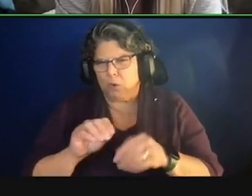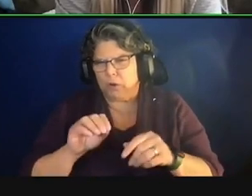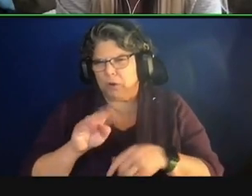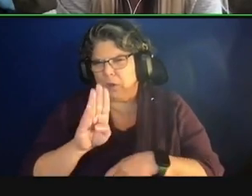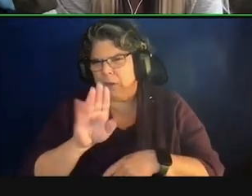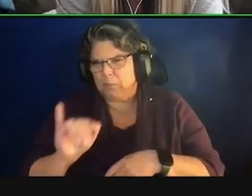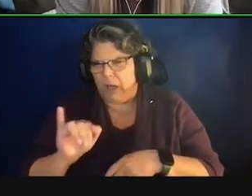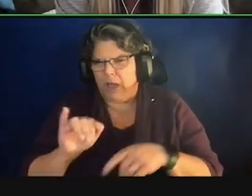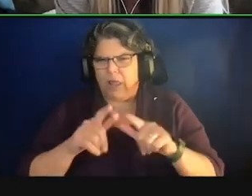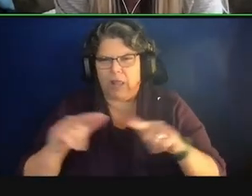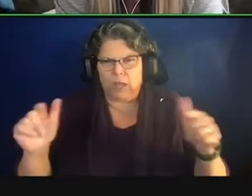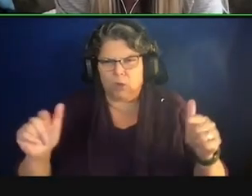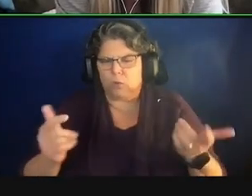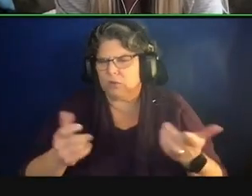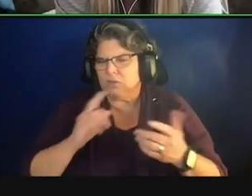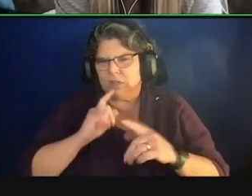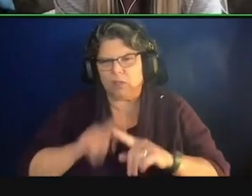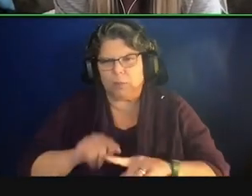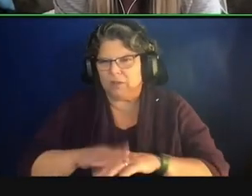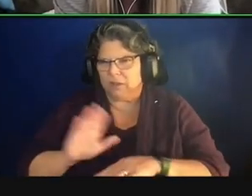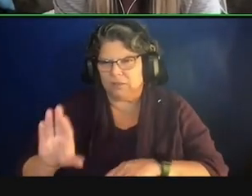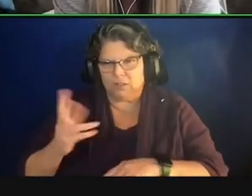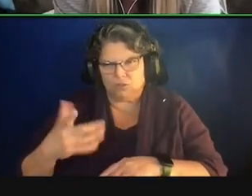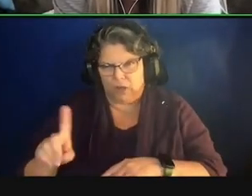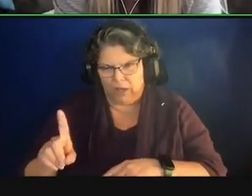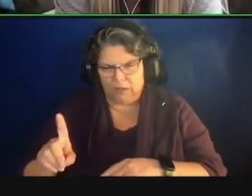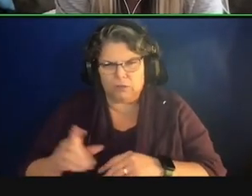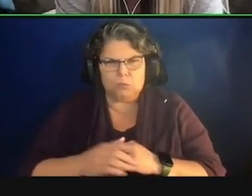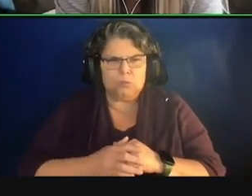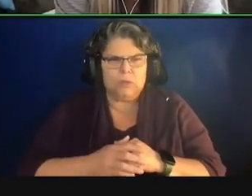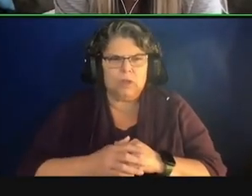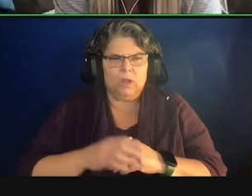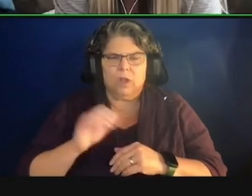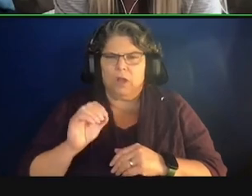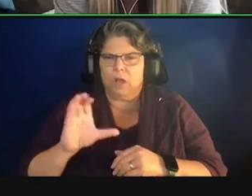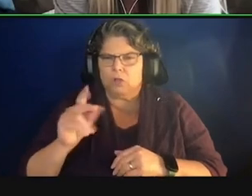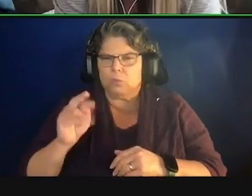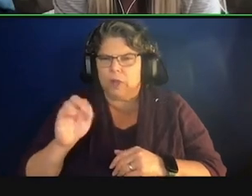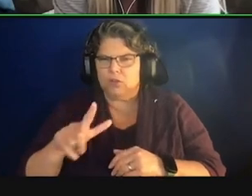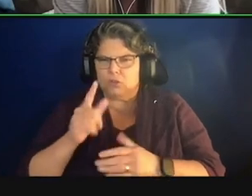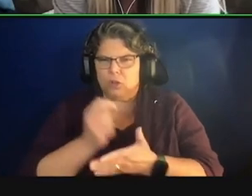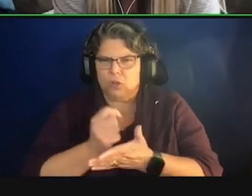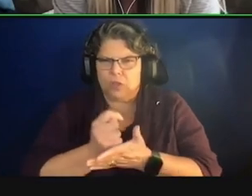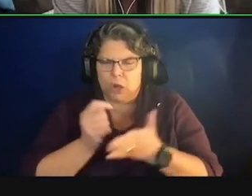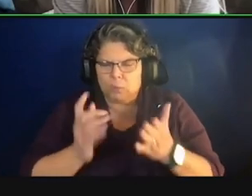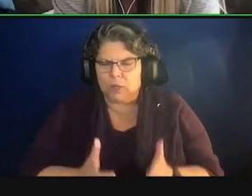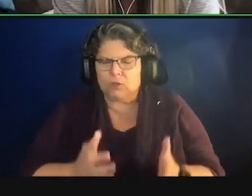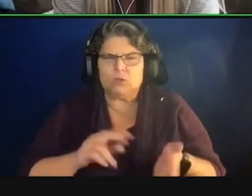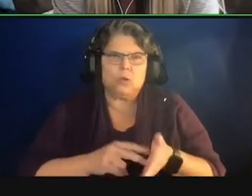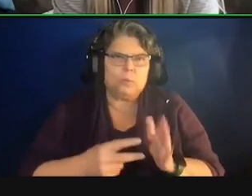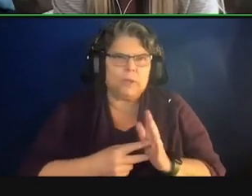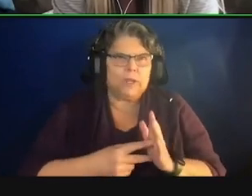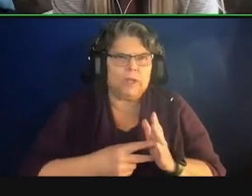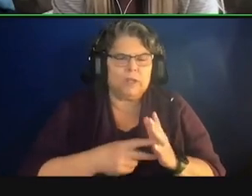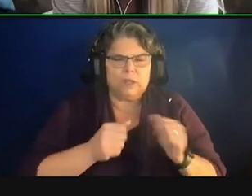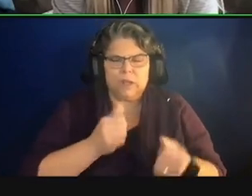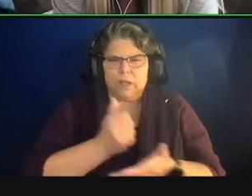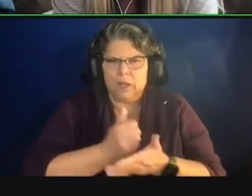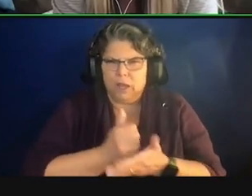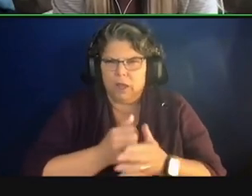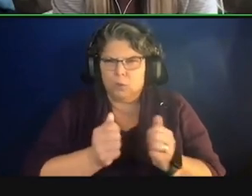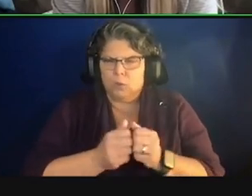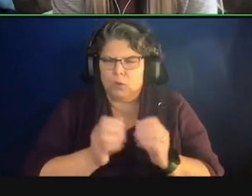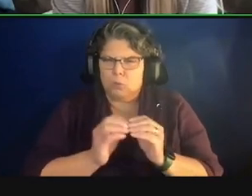child's placement. Occupational therapy, and an occupational therapist can help work on fine motor